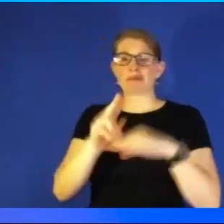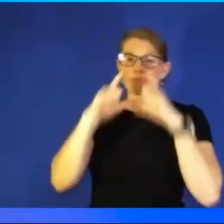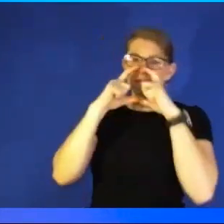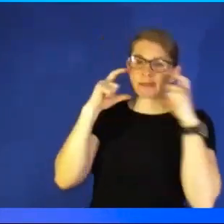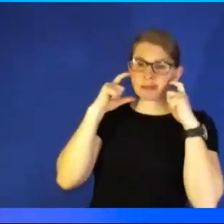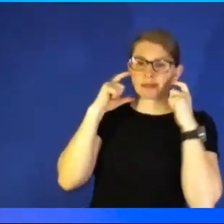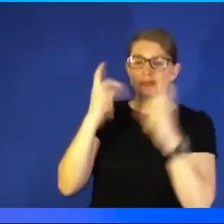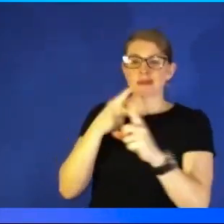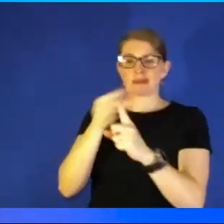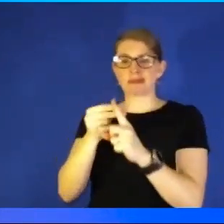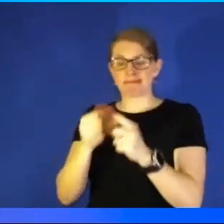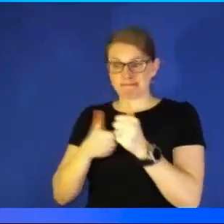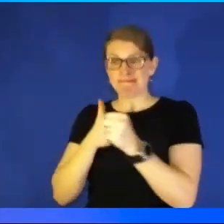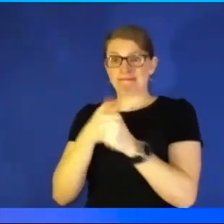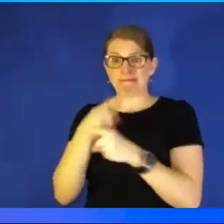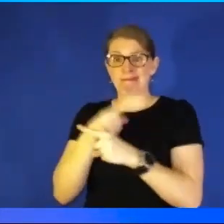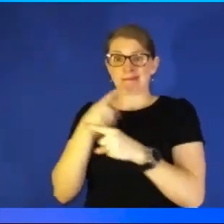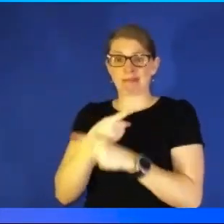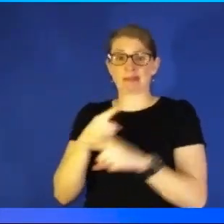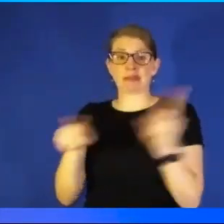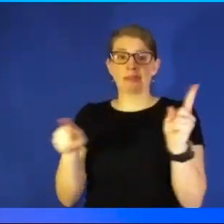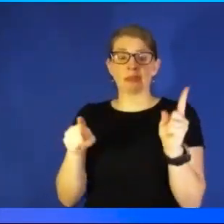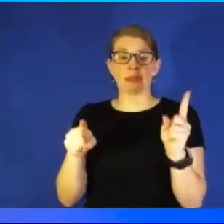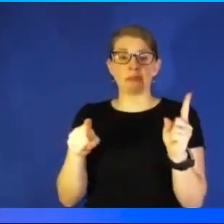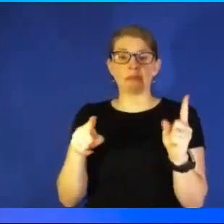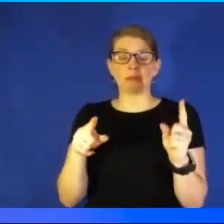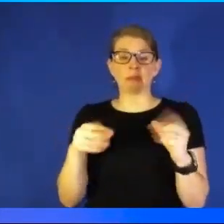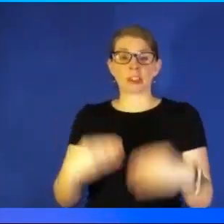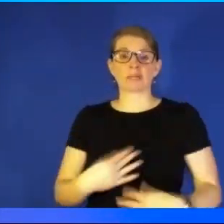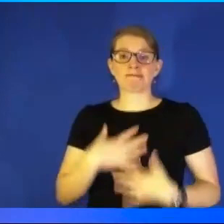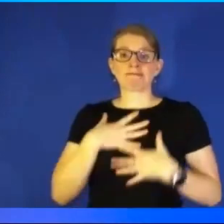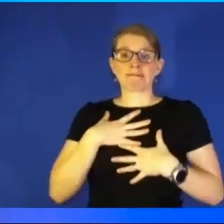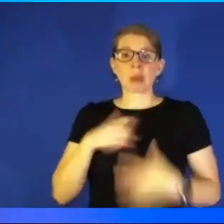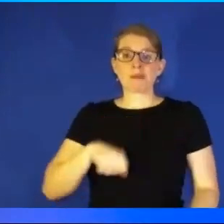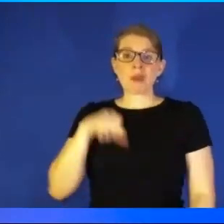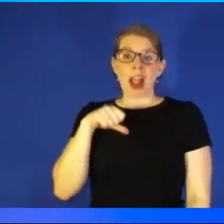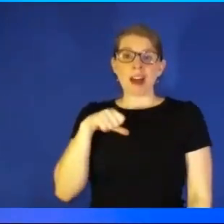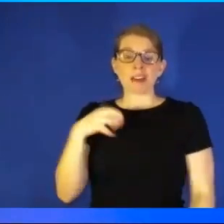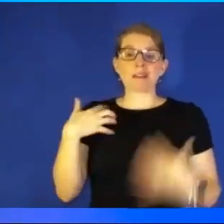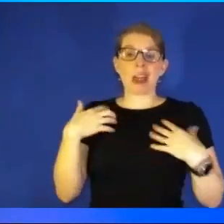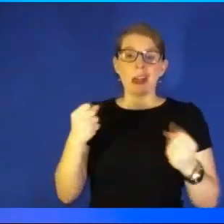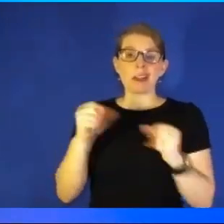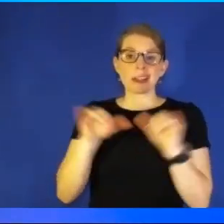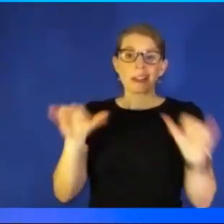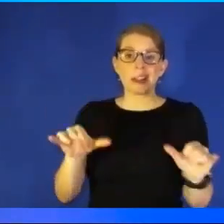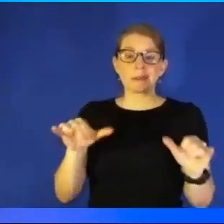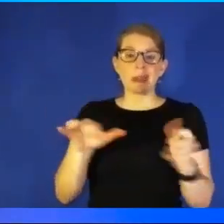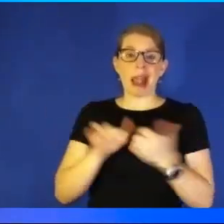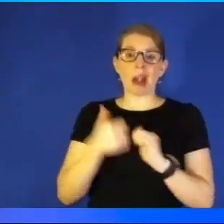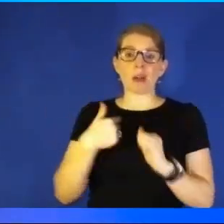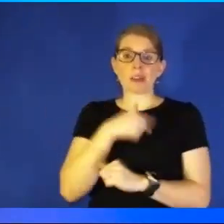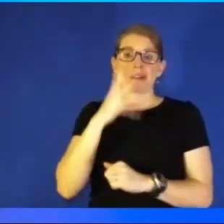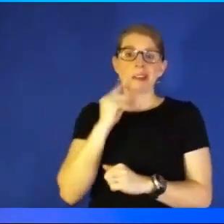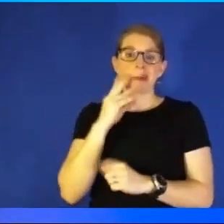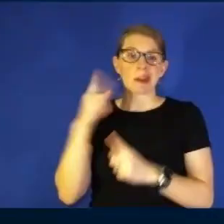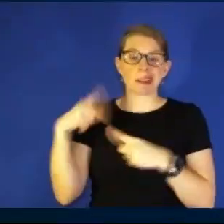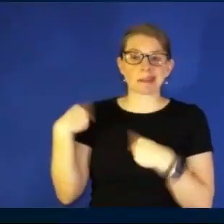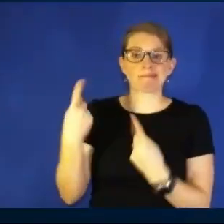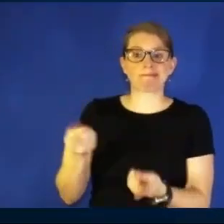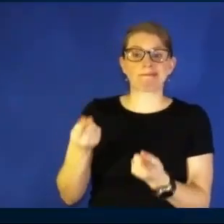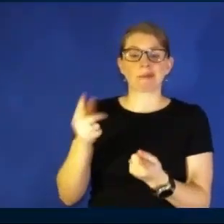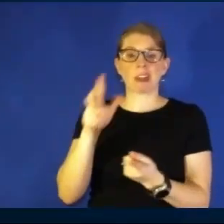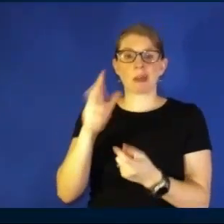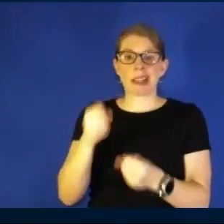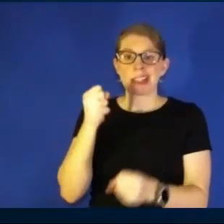up. But an overwhelming sense of just being proud of the health system and how we've navigated these past 3 years. And speaking